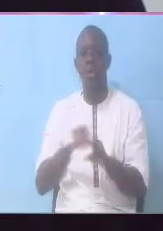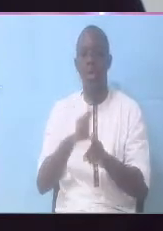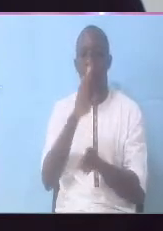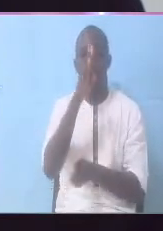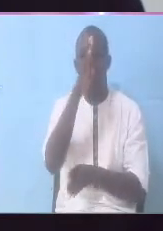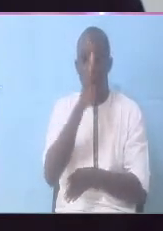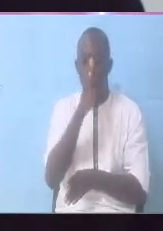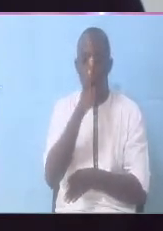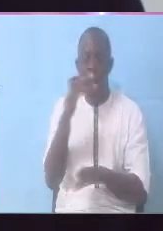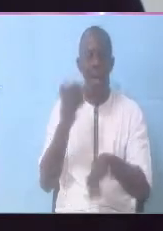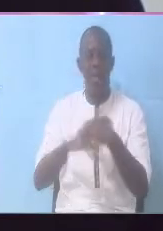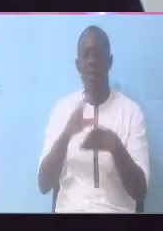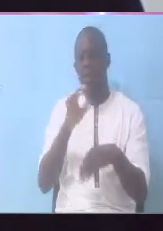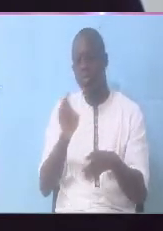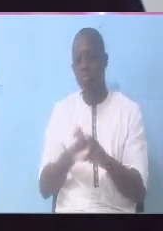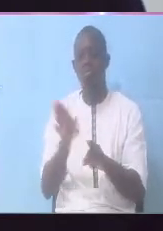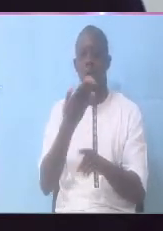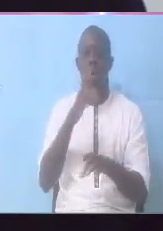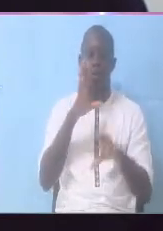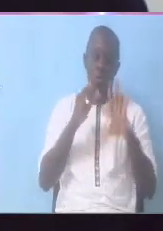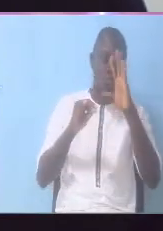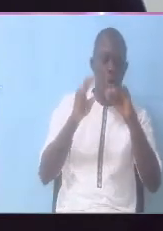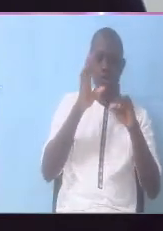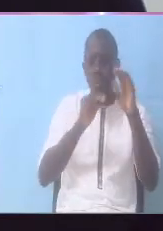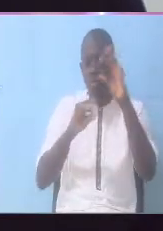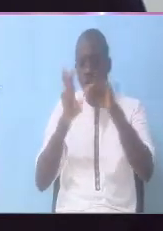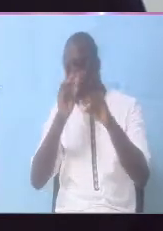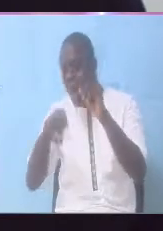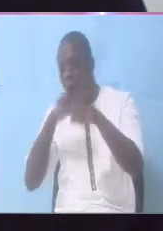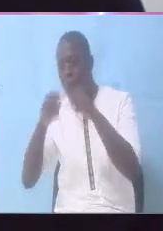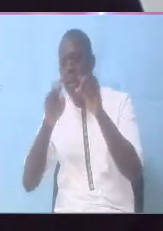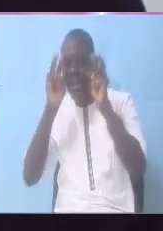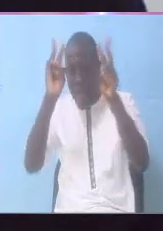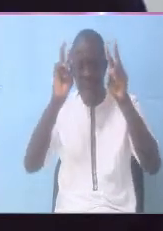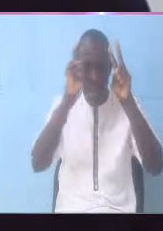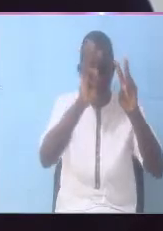that they wouldn't go about talking about Jammeh.